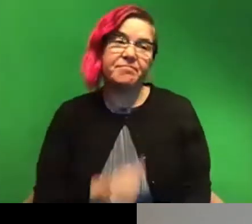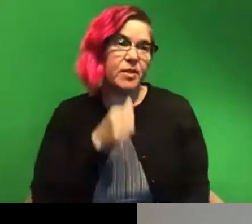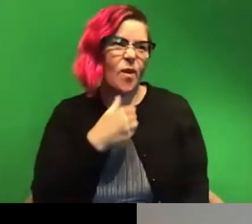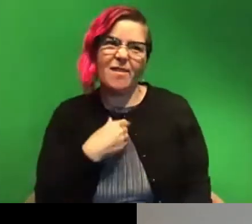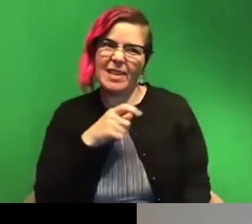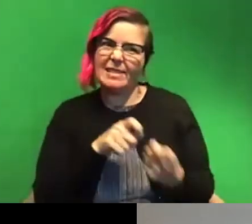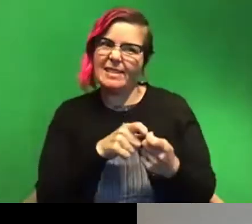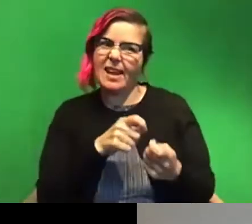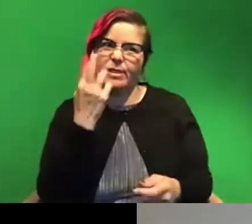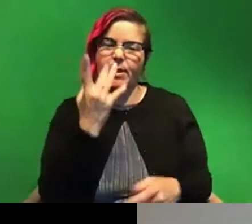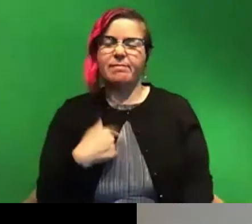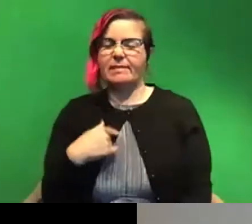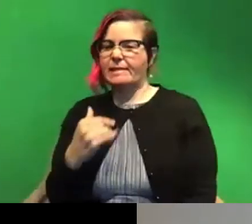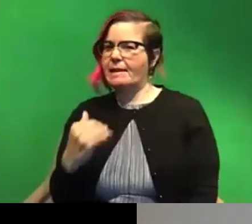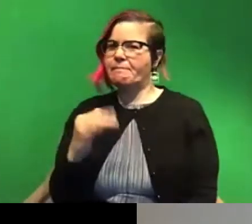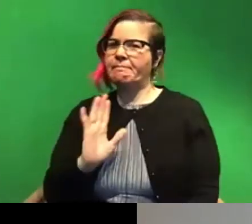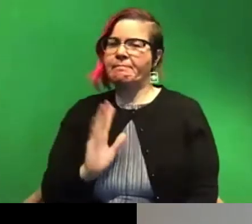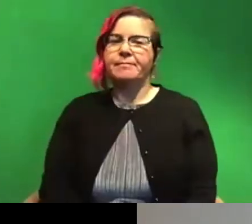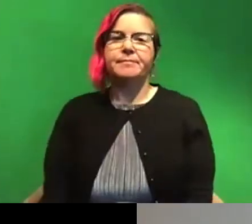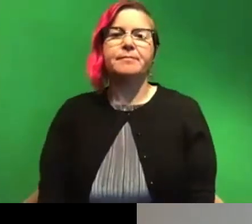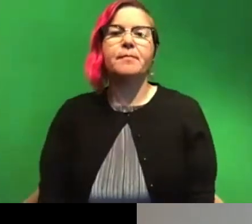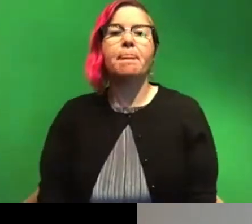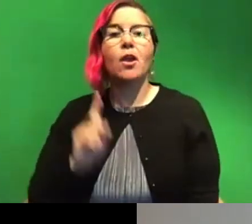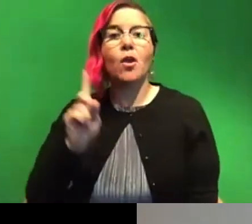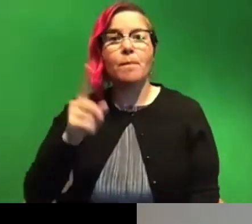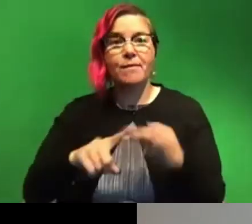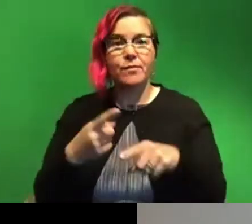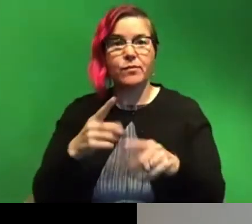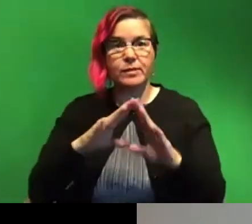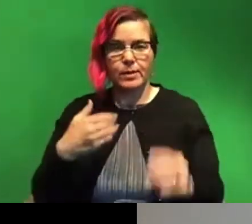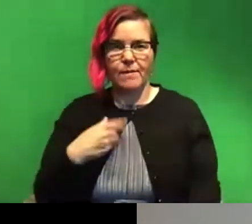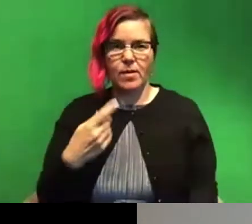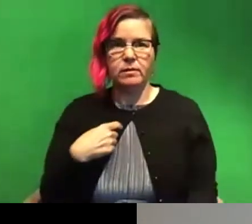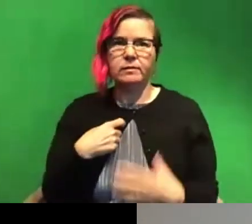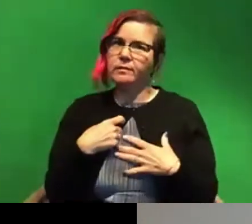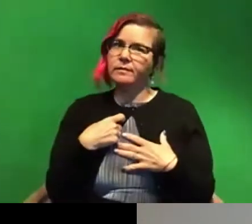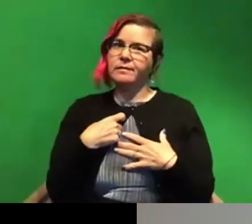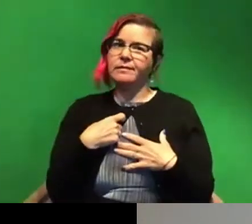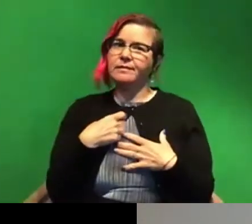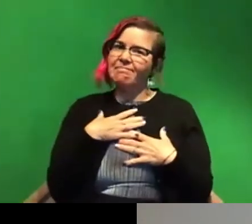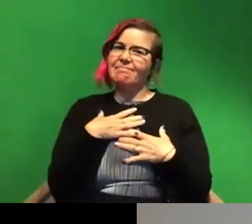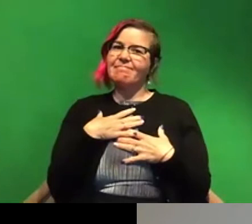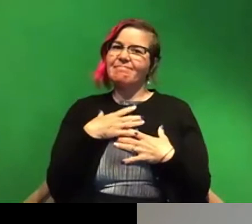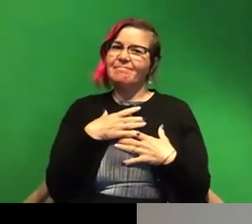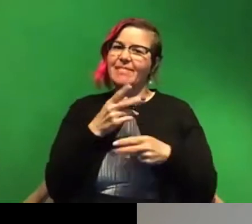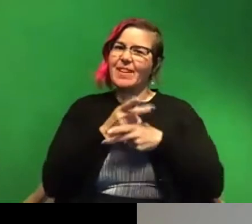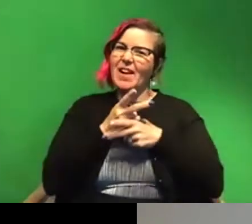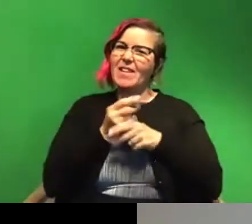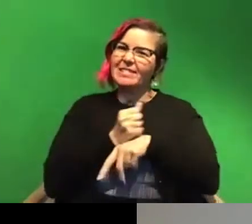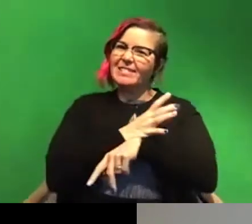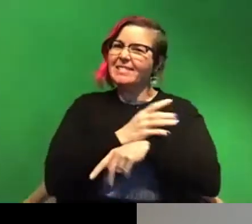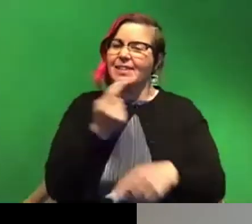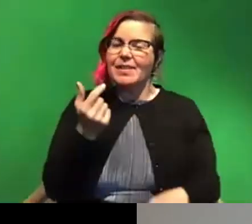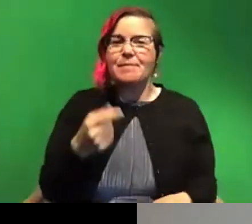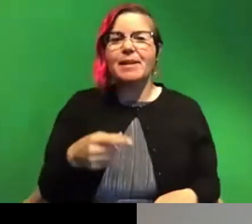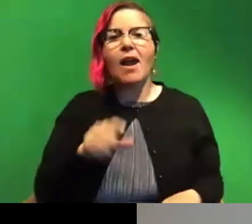reason. Neither do I. Yeah. When I go to my friend's house who has one, I'm always just like, I don't know. Gives me a little bit. Like,